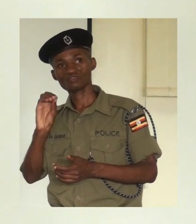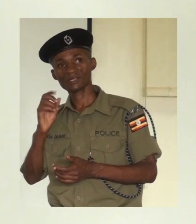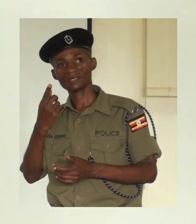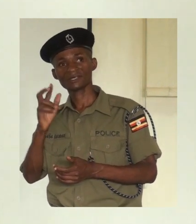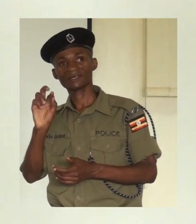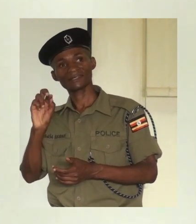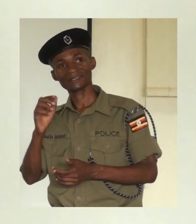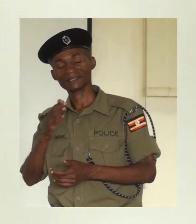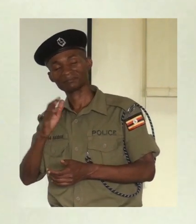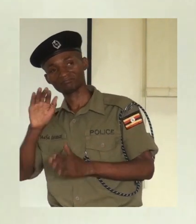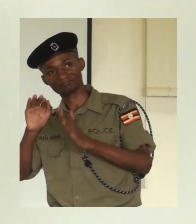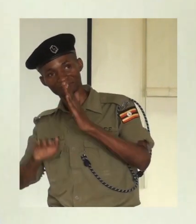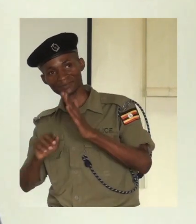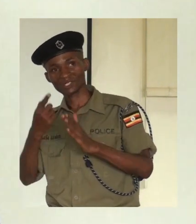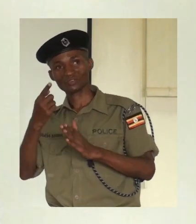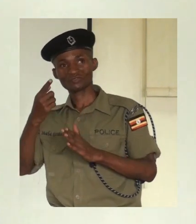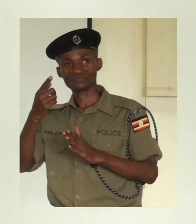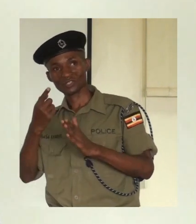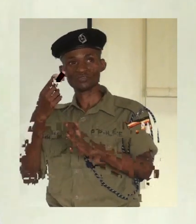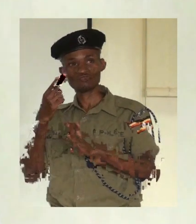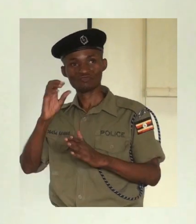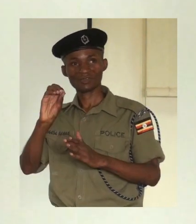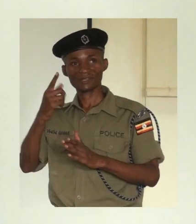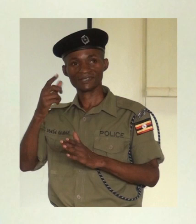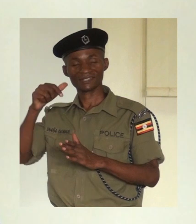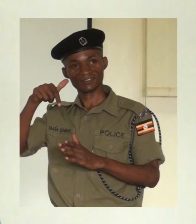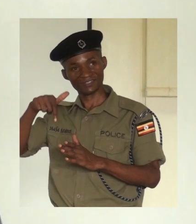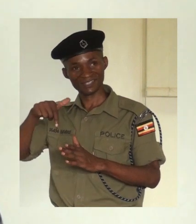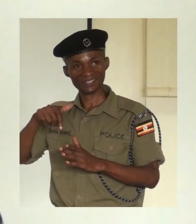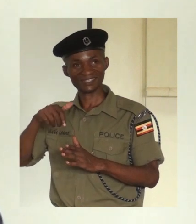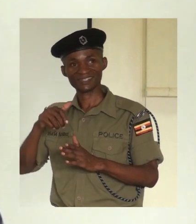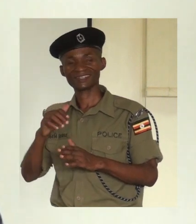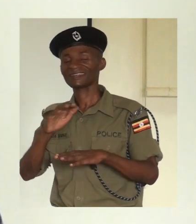below, 2017-16, should not apply.